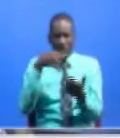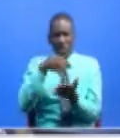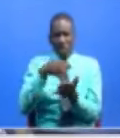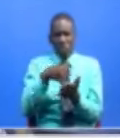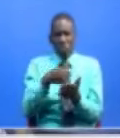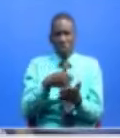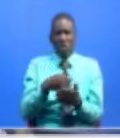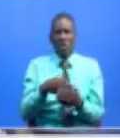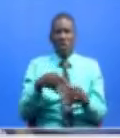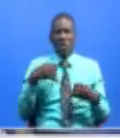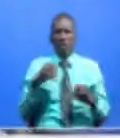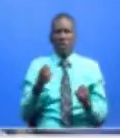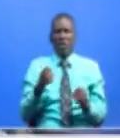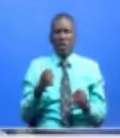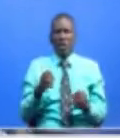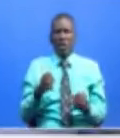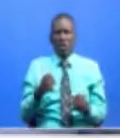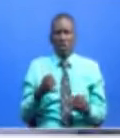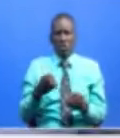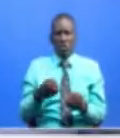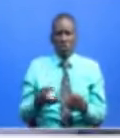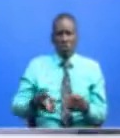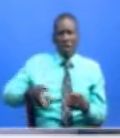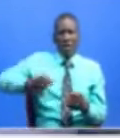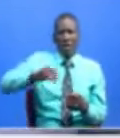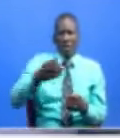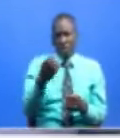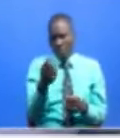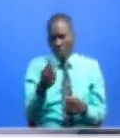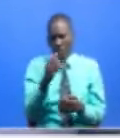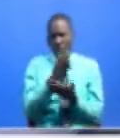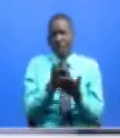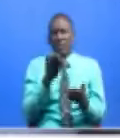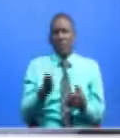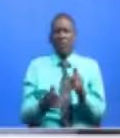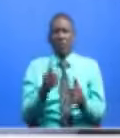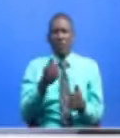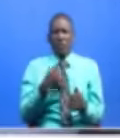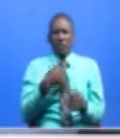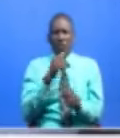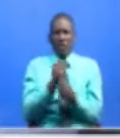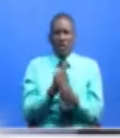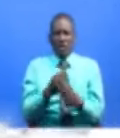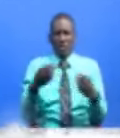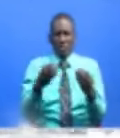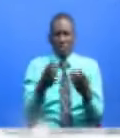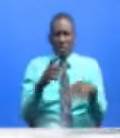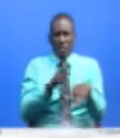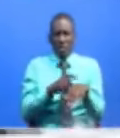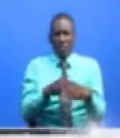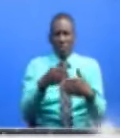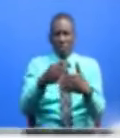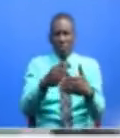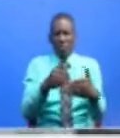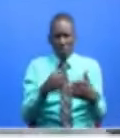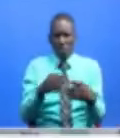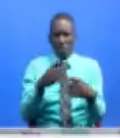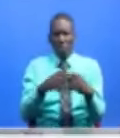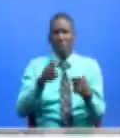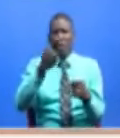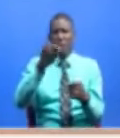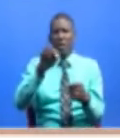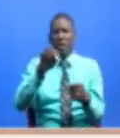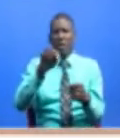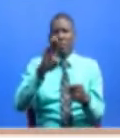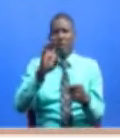of putting in an additional capital, something it had done on several occasions before. But NBK looked